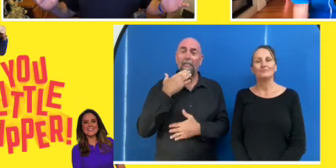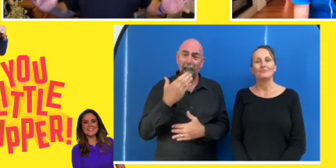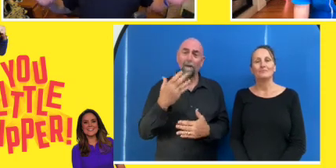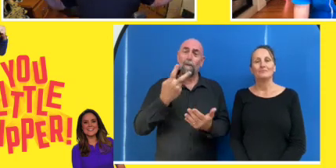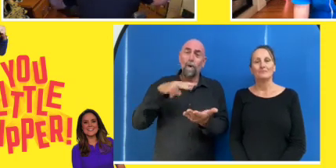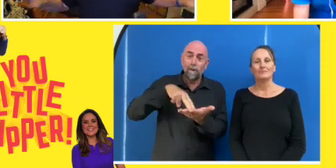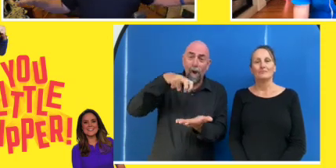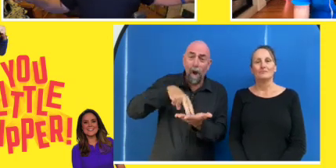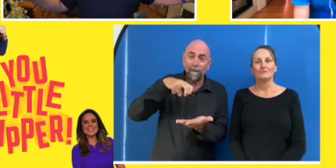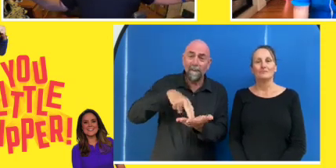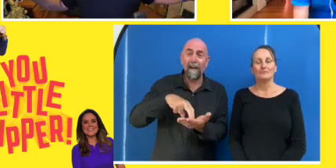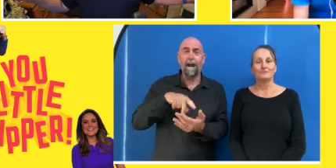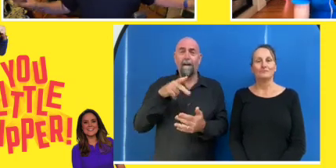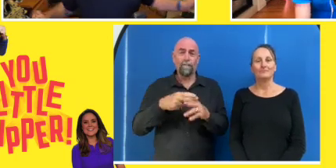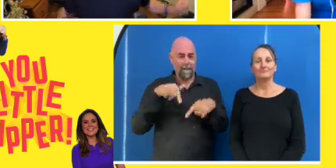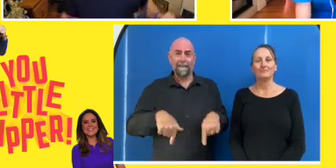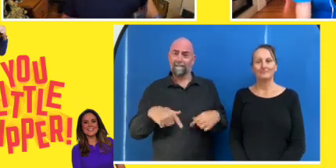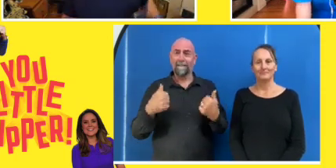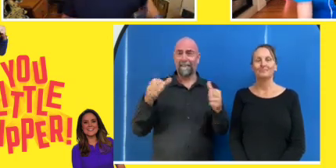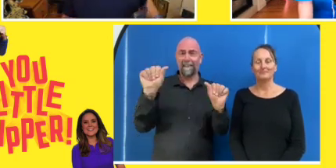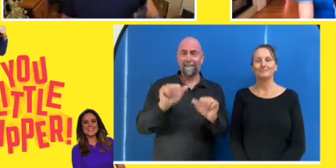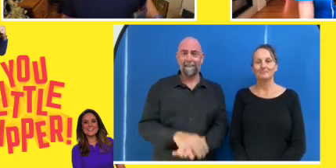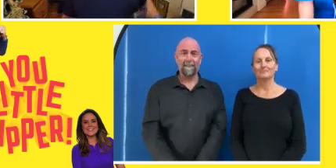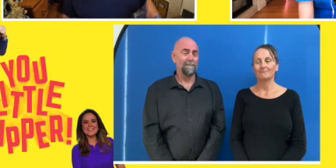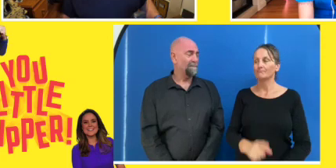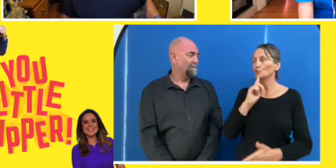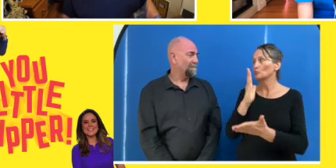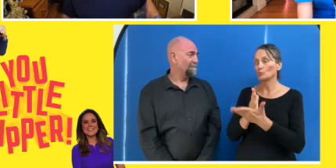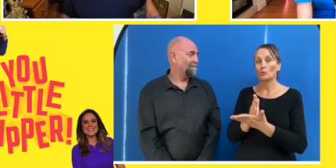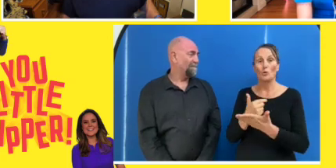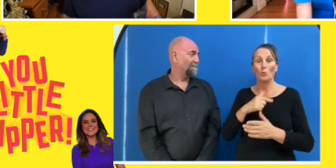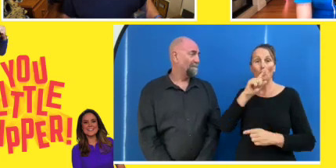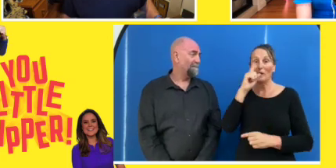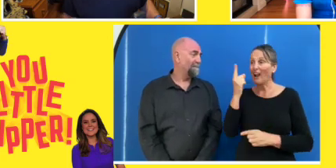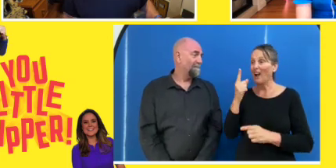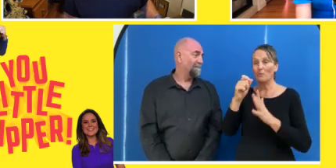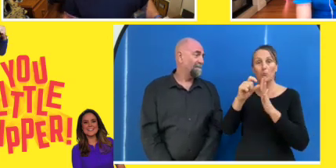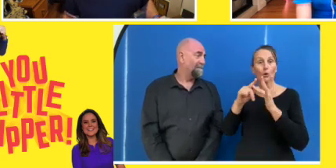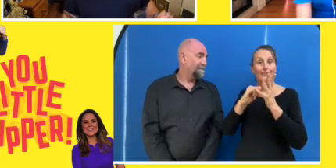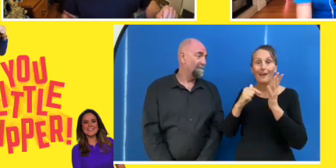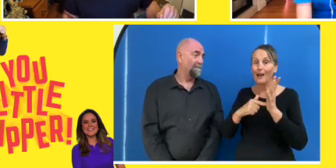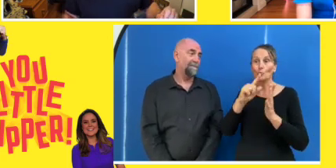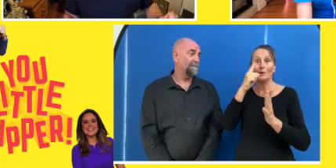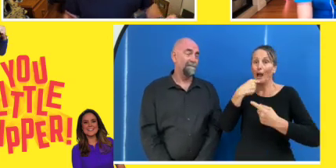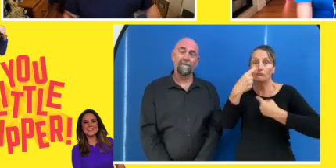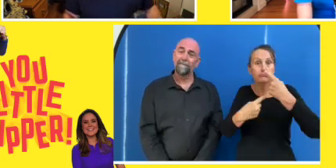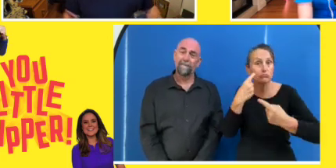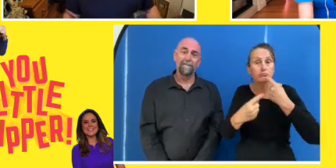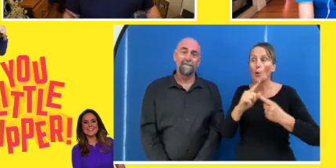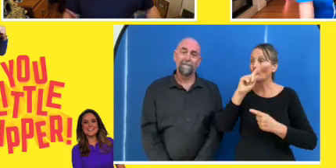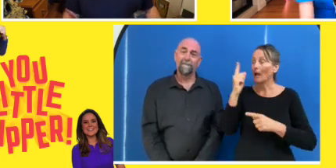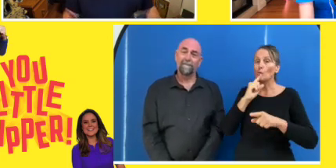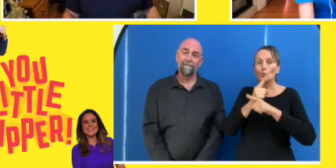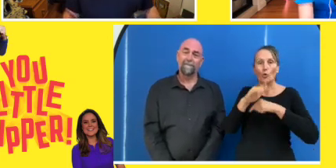to Toyota for making this podcast possible. Yeah, and we really, really do mean that. We could not be talking to each other, having so much fun, having so